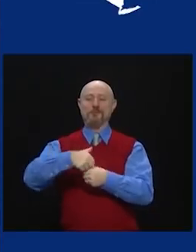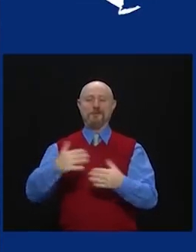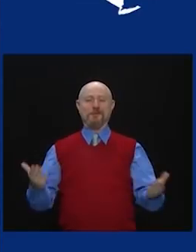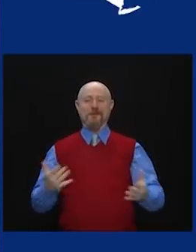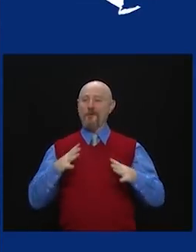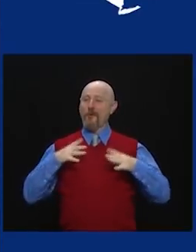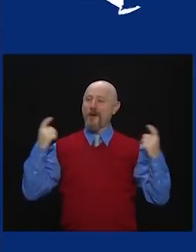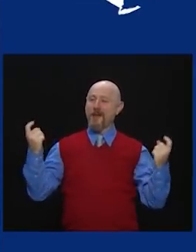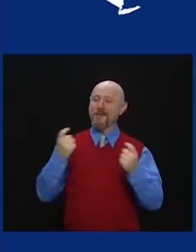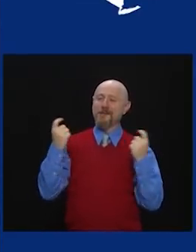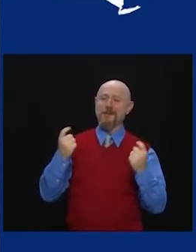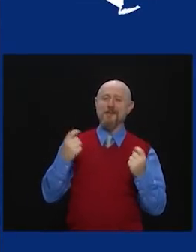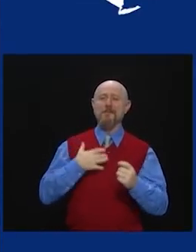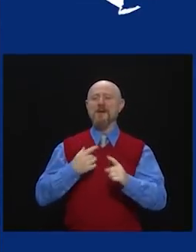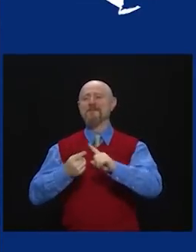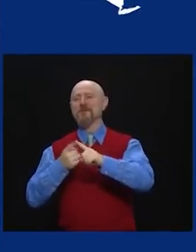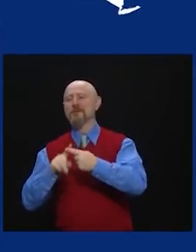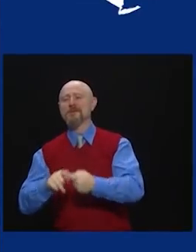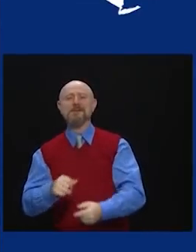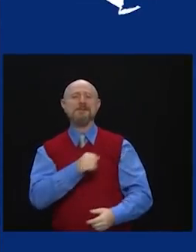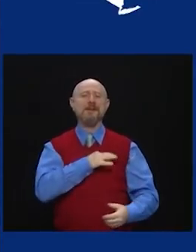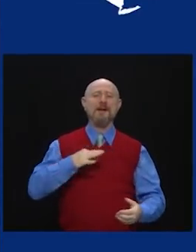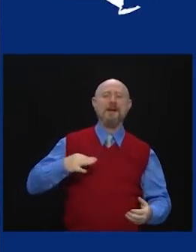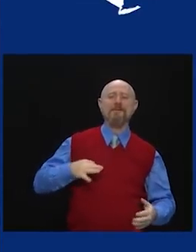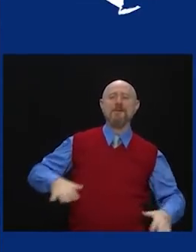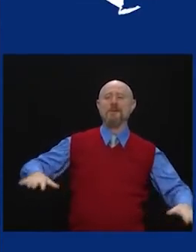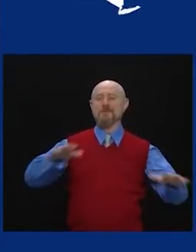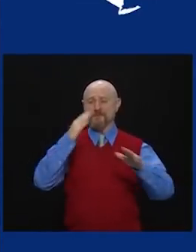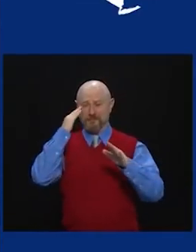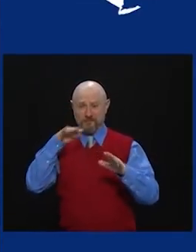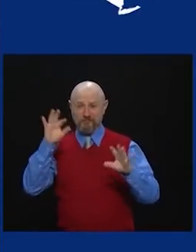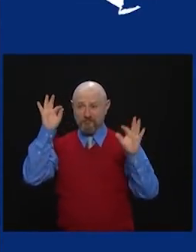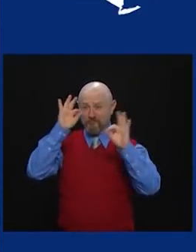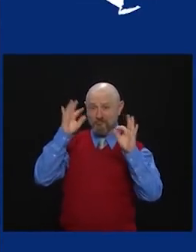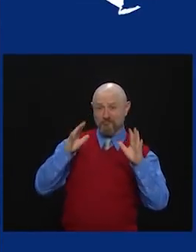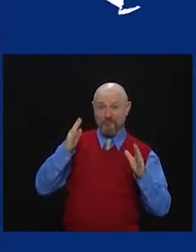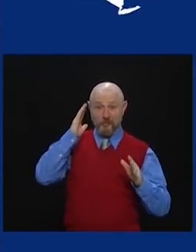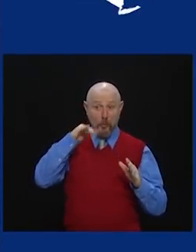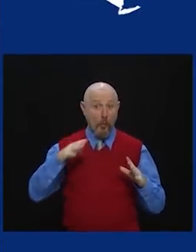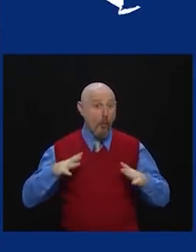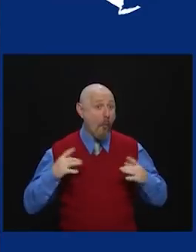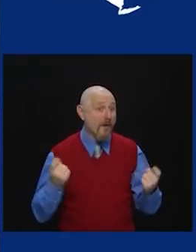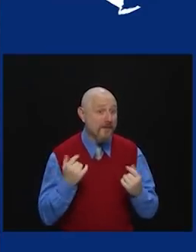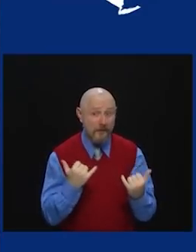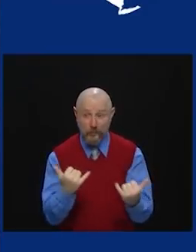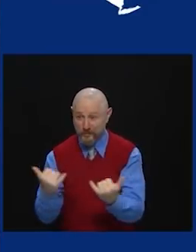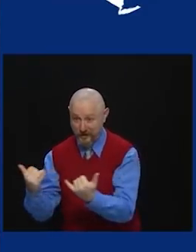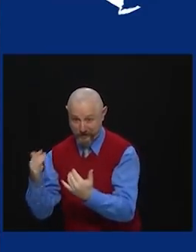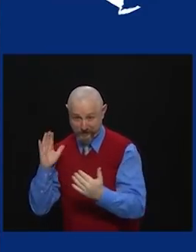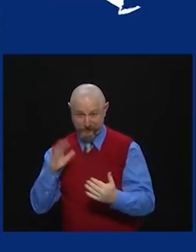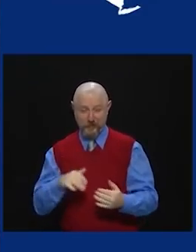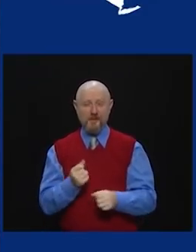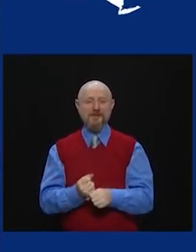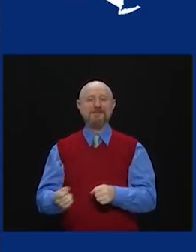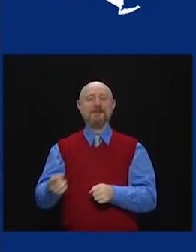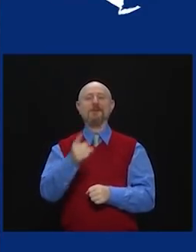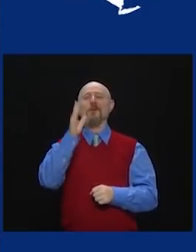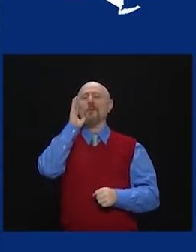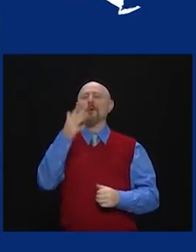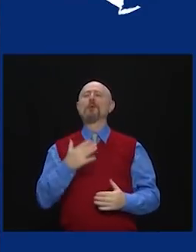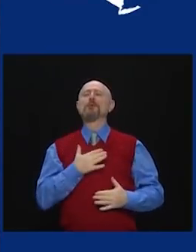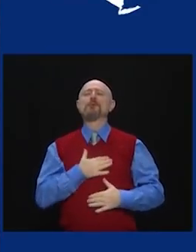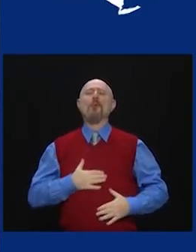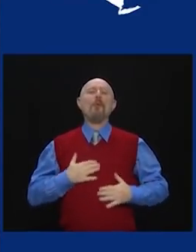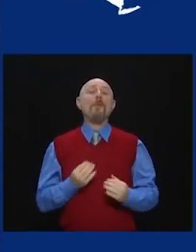do not know it's a holiday. I thought I'd tell them it actually is a holiday. We'll enjoy this more next year. And I'm joined by New York